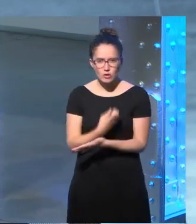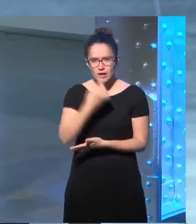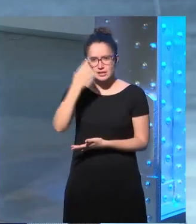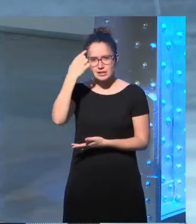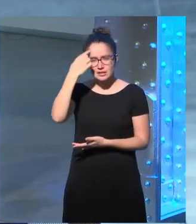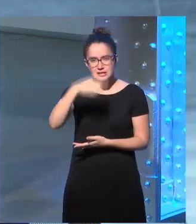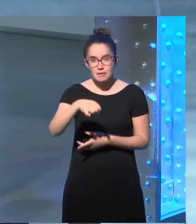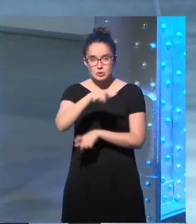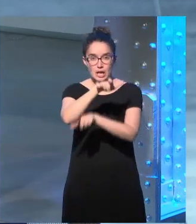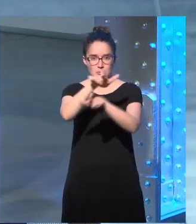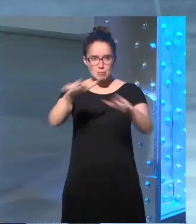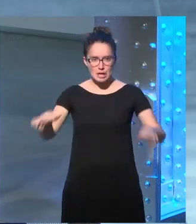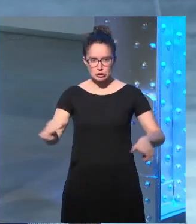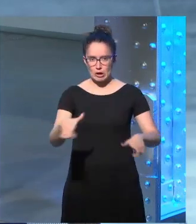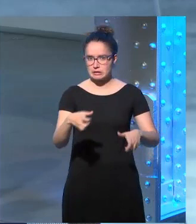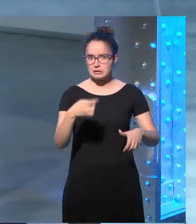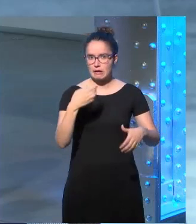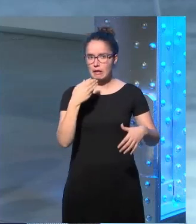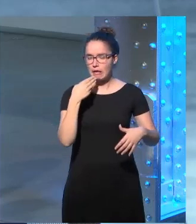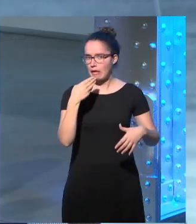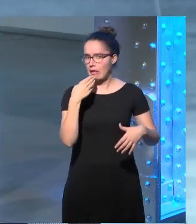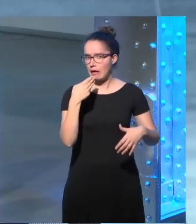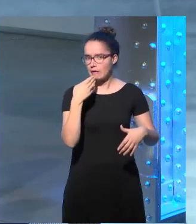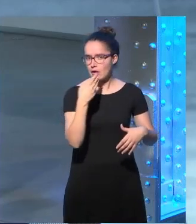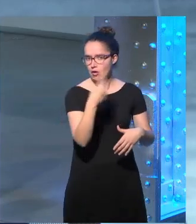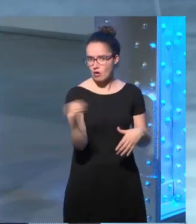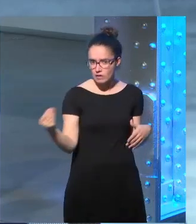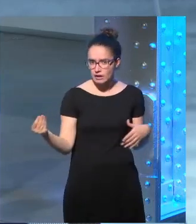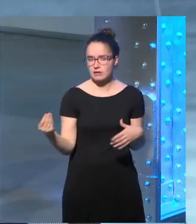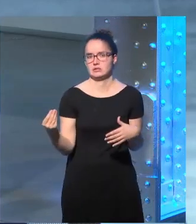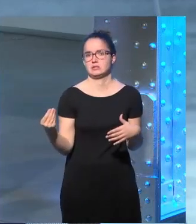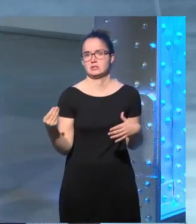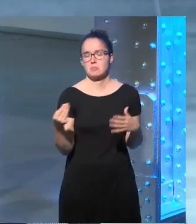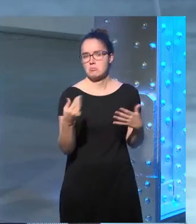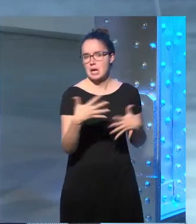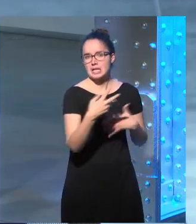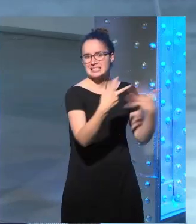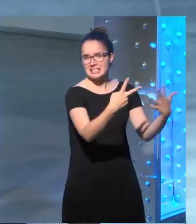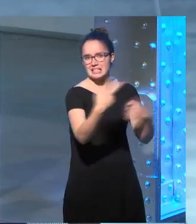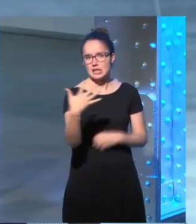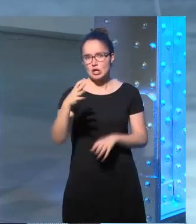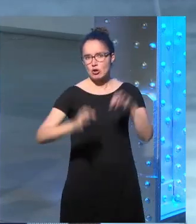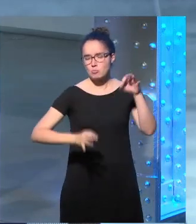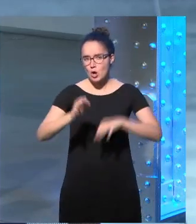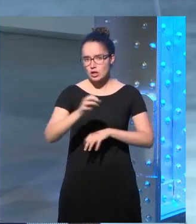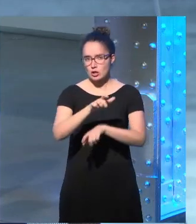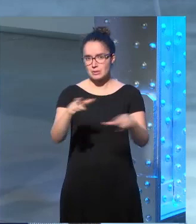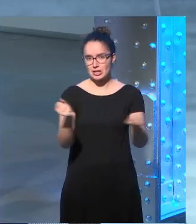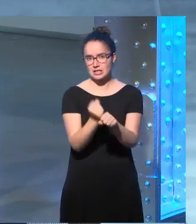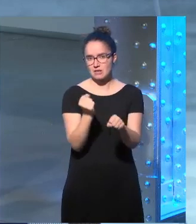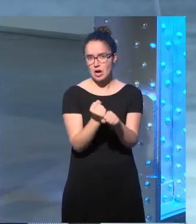the different surveys, we know that the millennials, we are tired of talking about millennials, but millennials will become